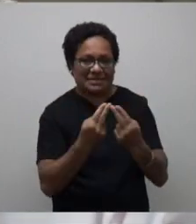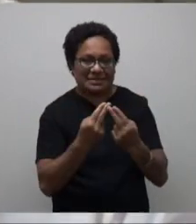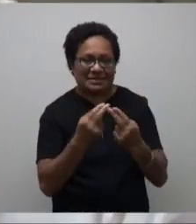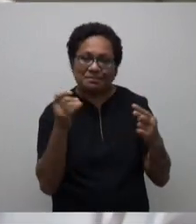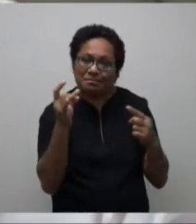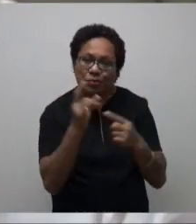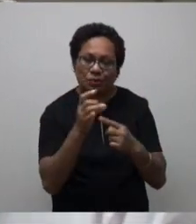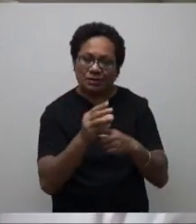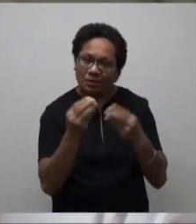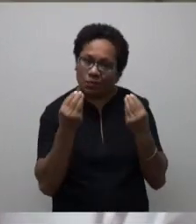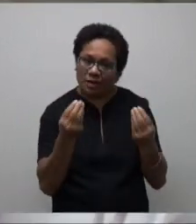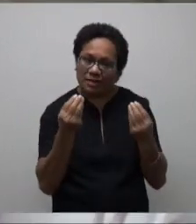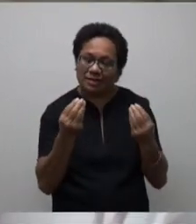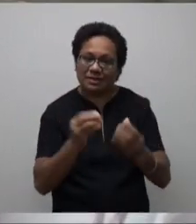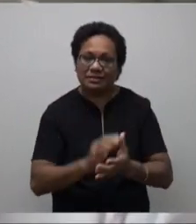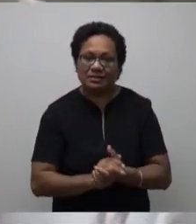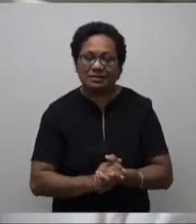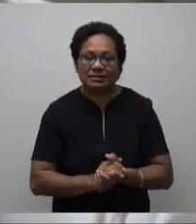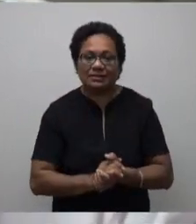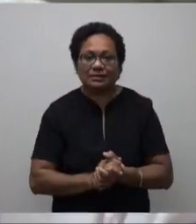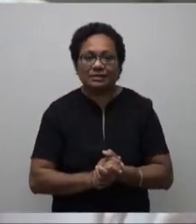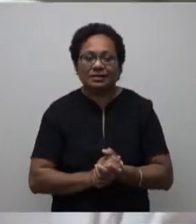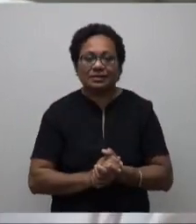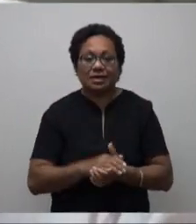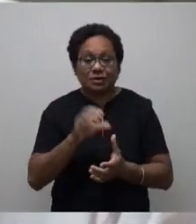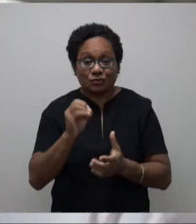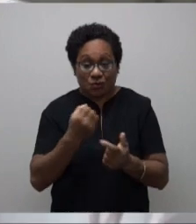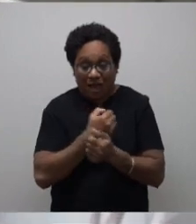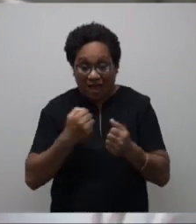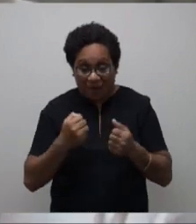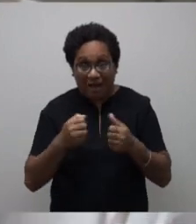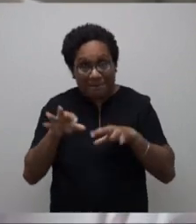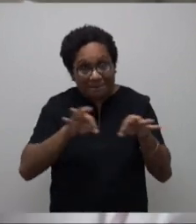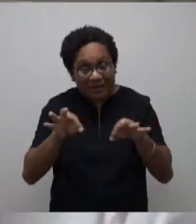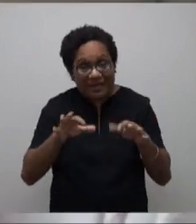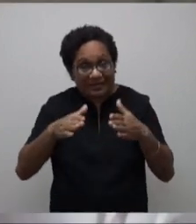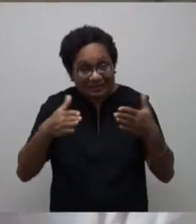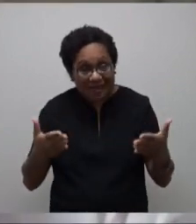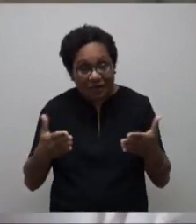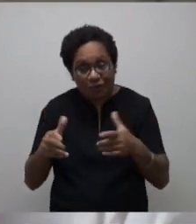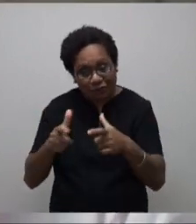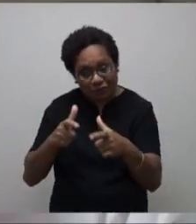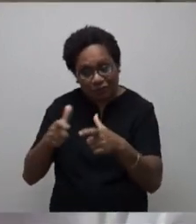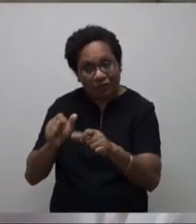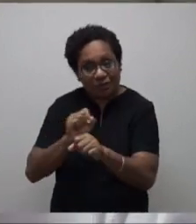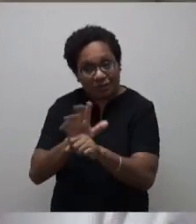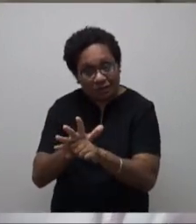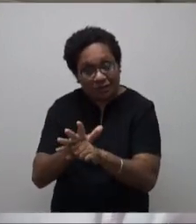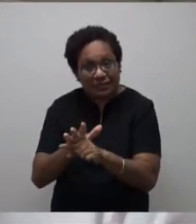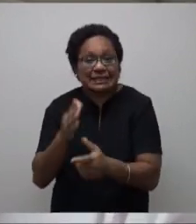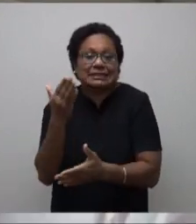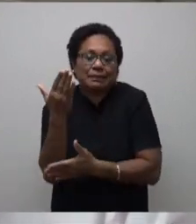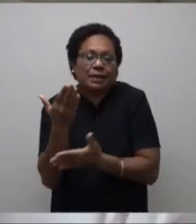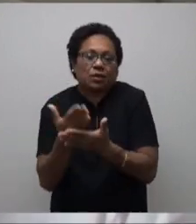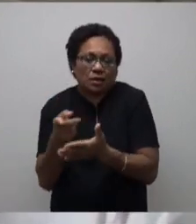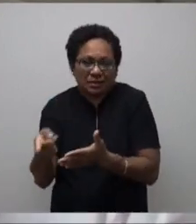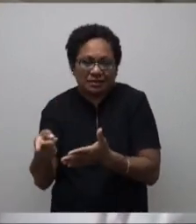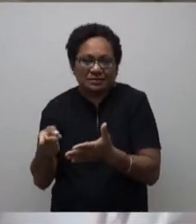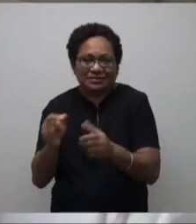to understand that this move to a mitigation strategy is tailored to the scale of the epidemic.